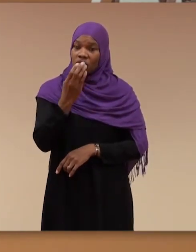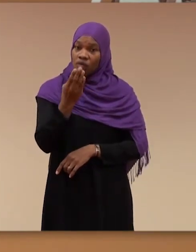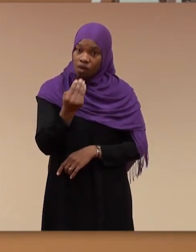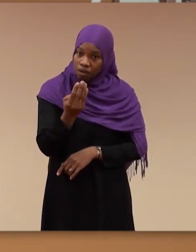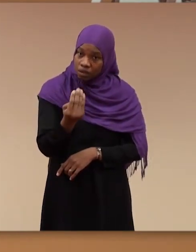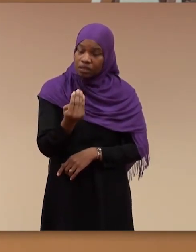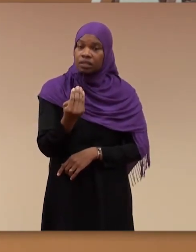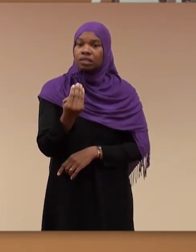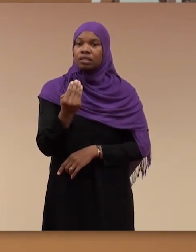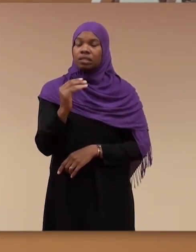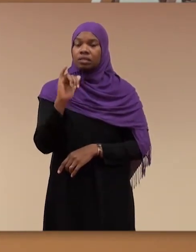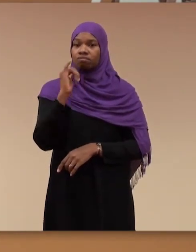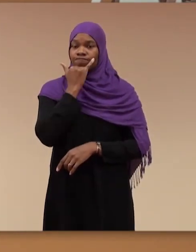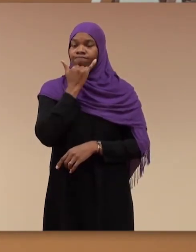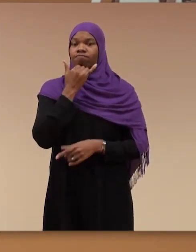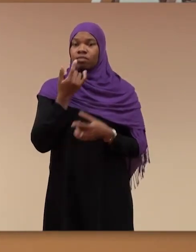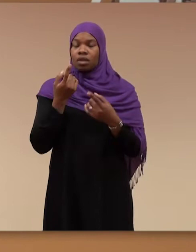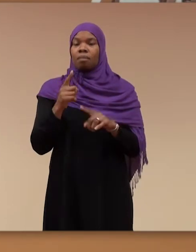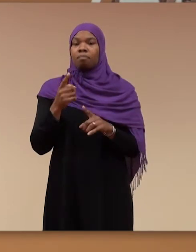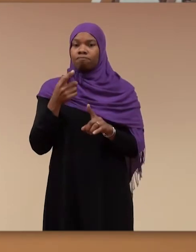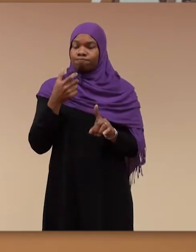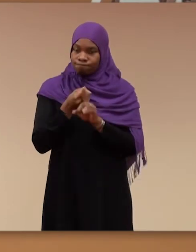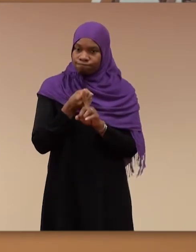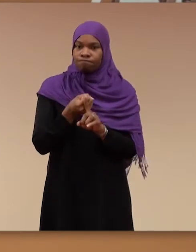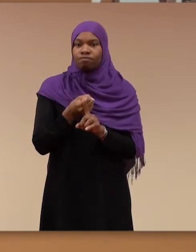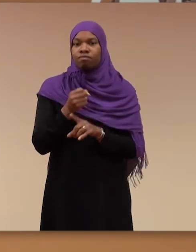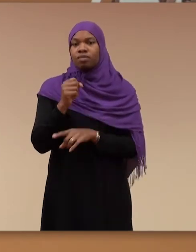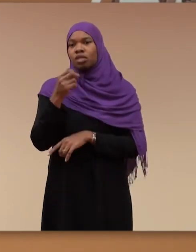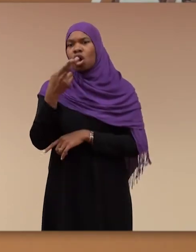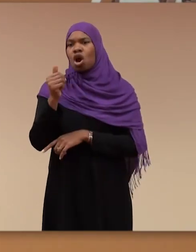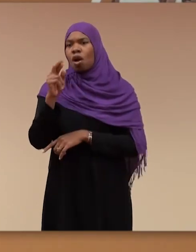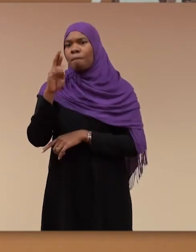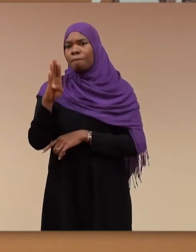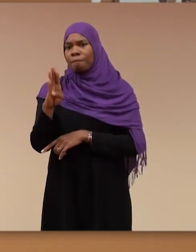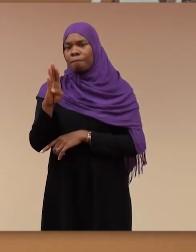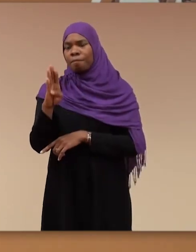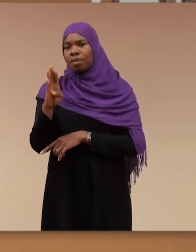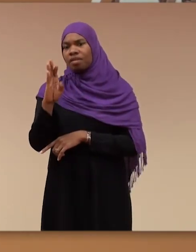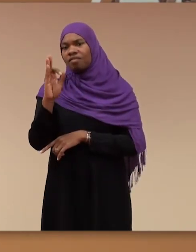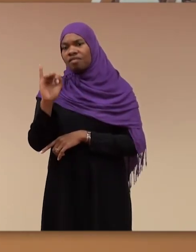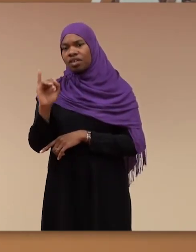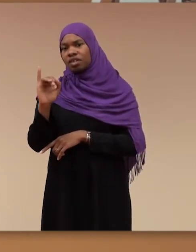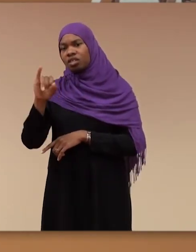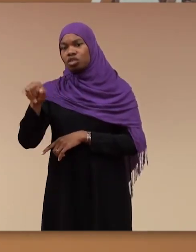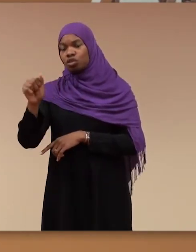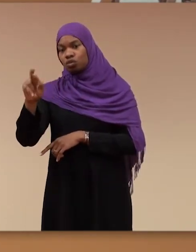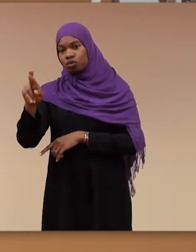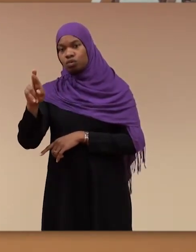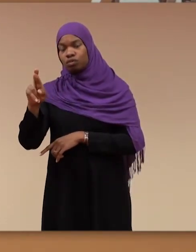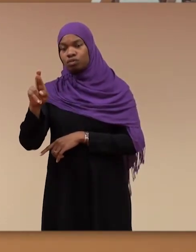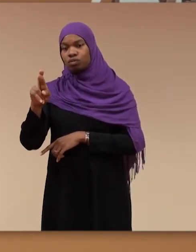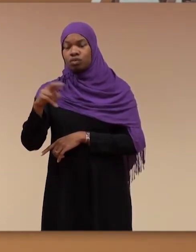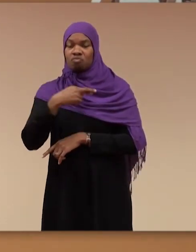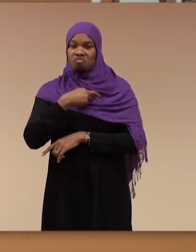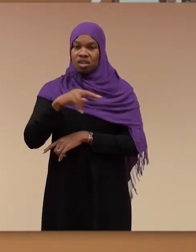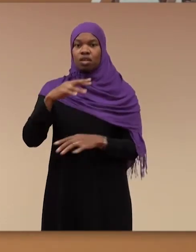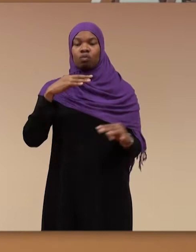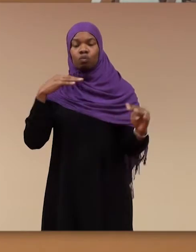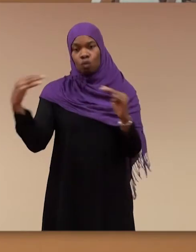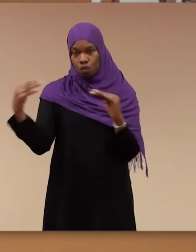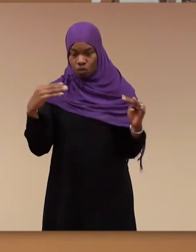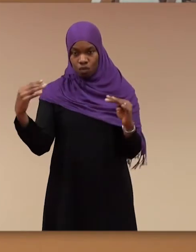bad happened. We call it Harb al-Fijar, the sacrilegious war.